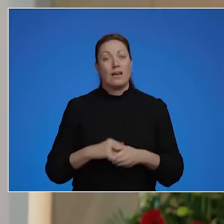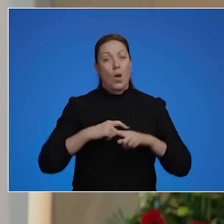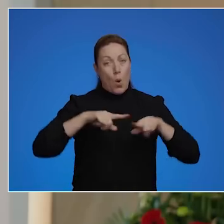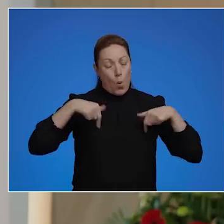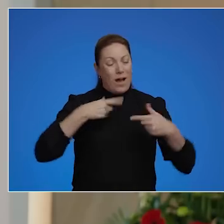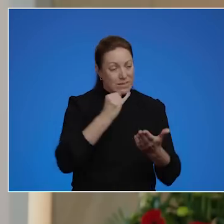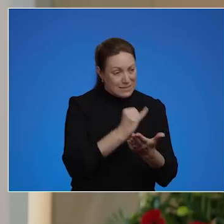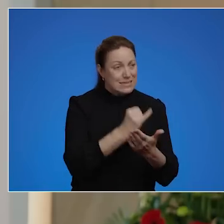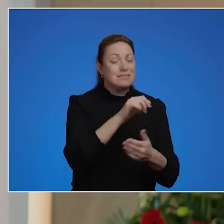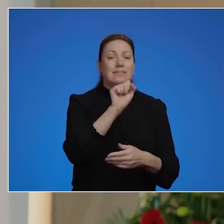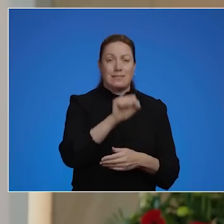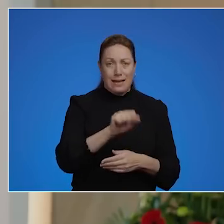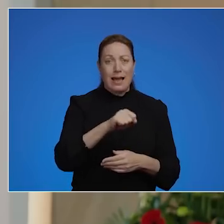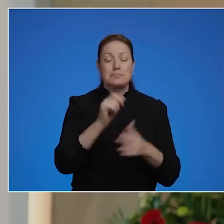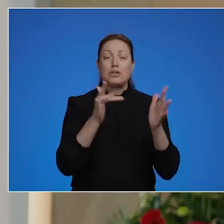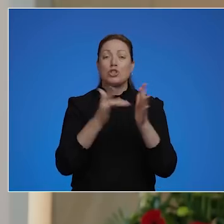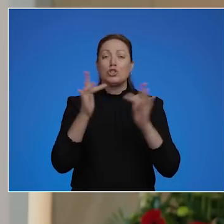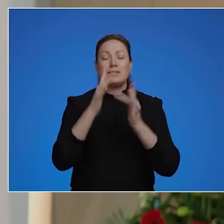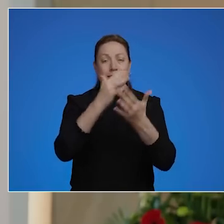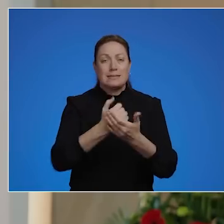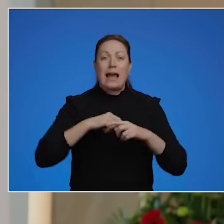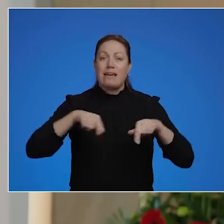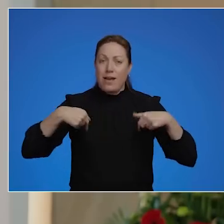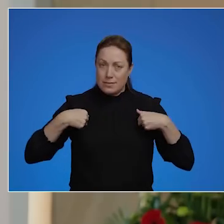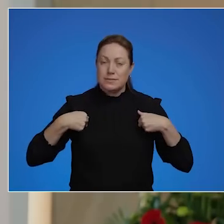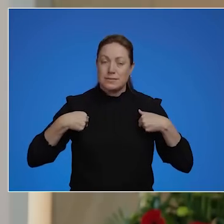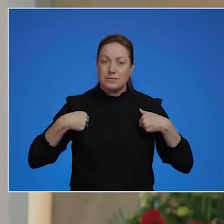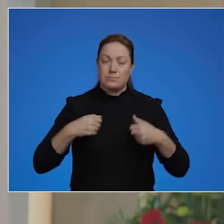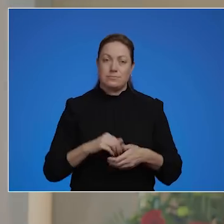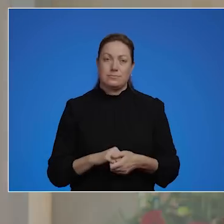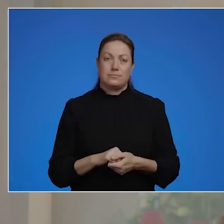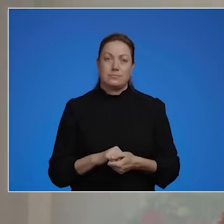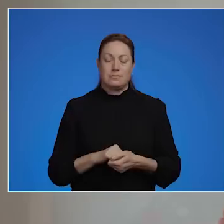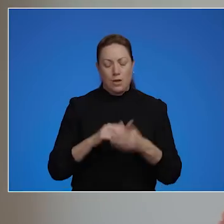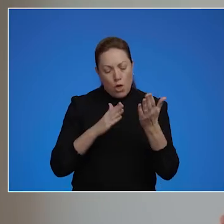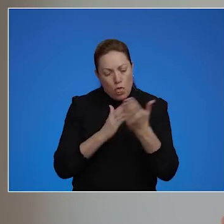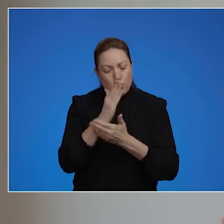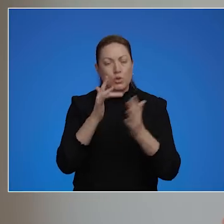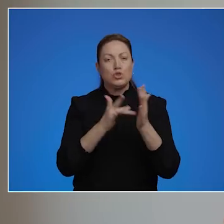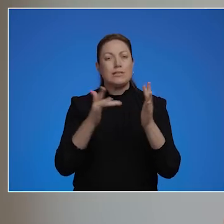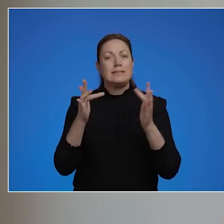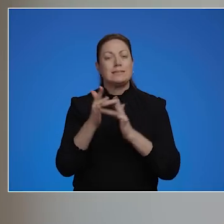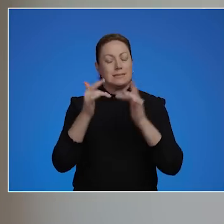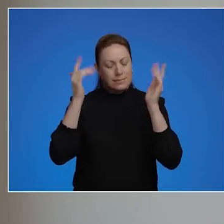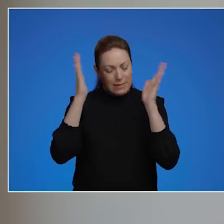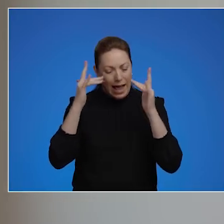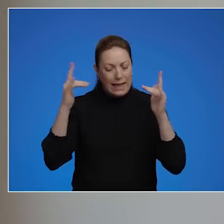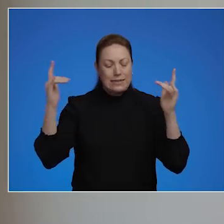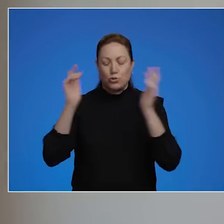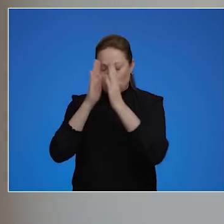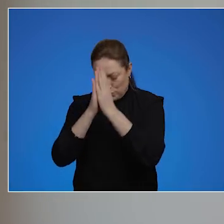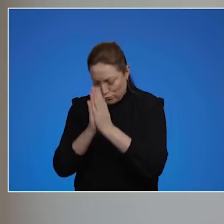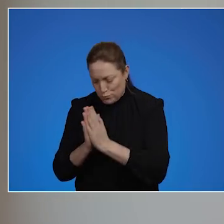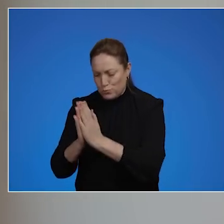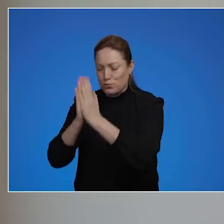might become the means of our salvation through Christ our Lord. Through him the host of angels